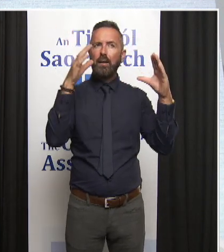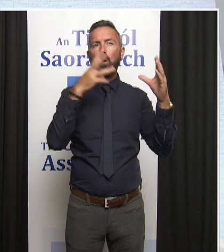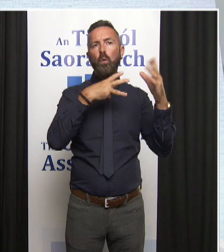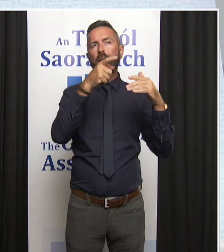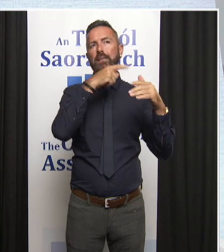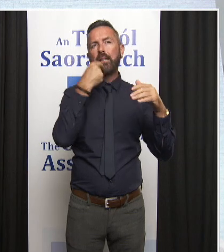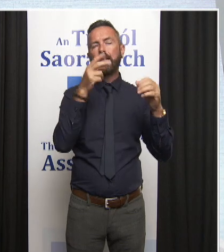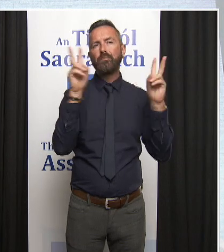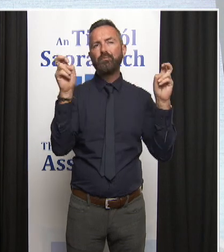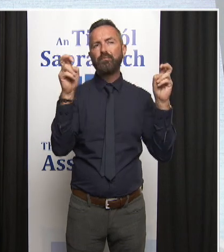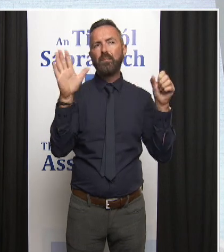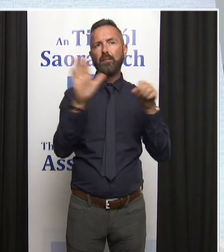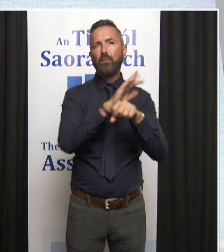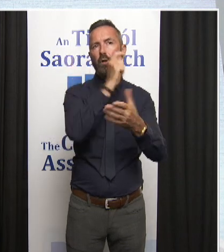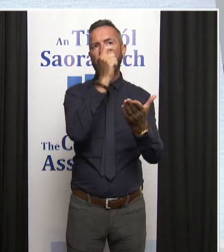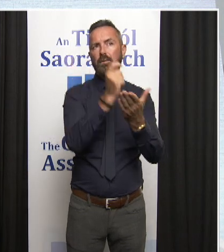time.